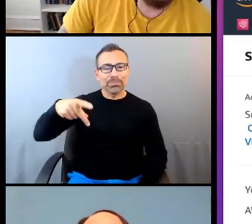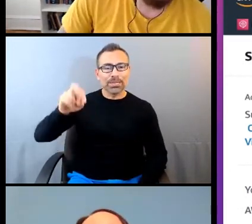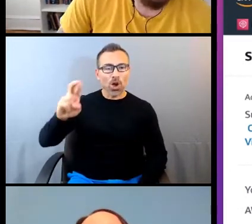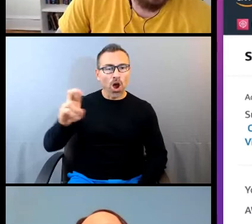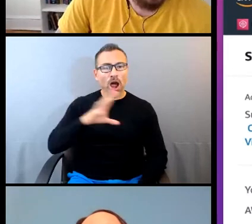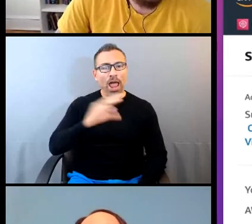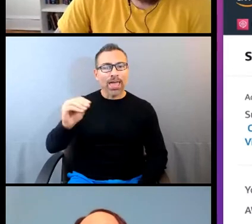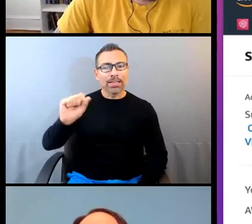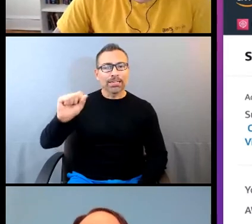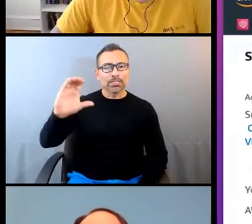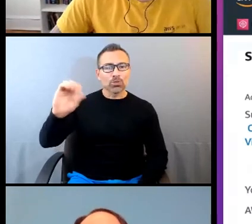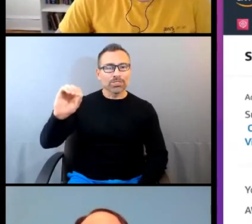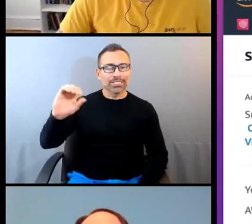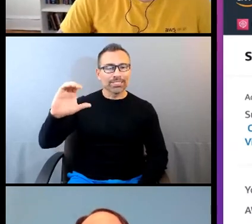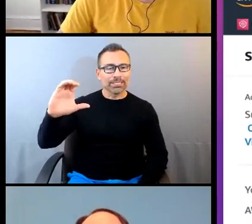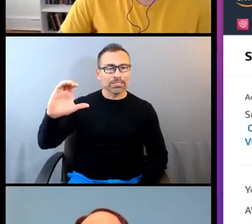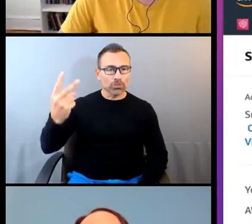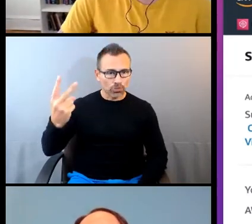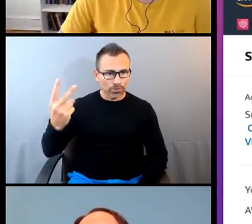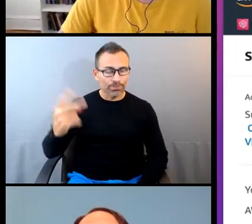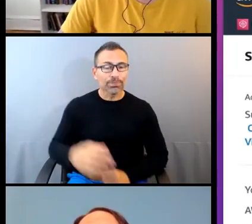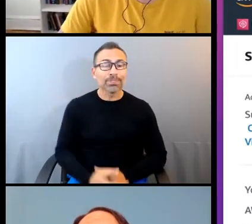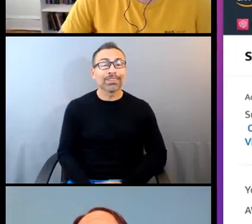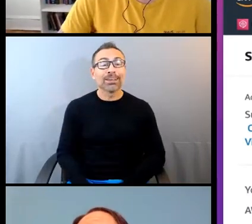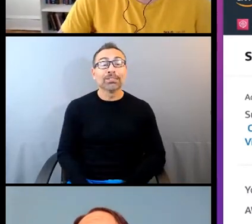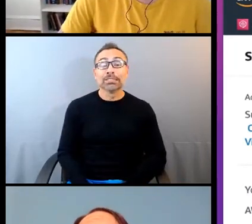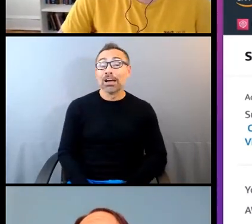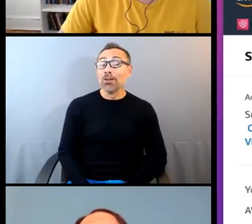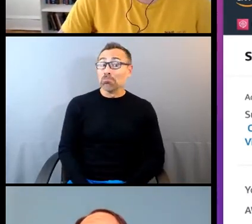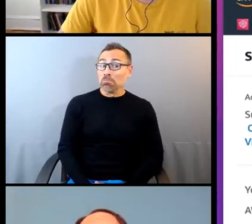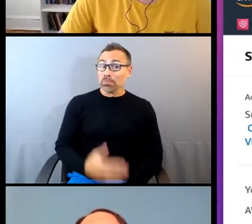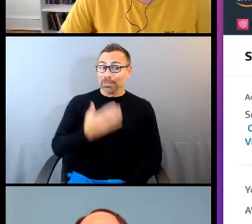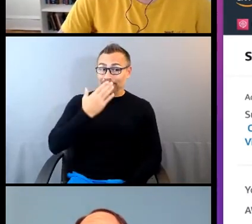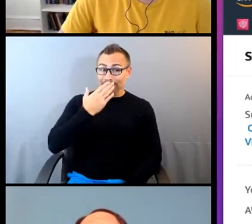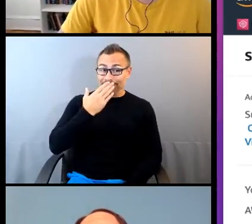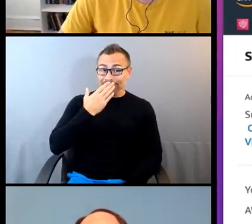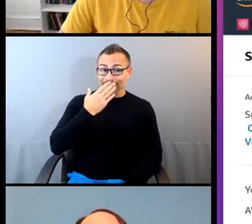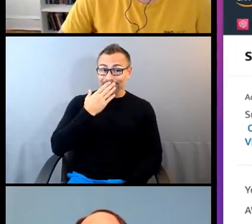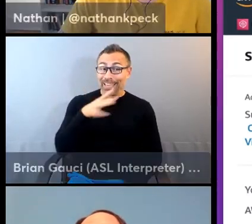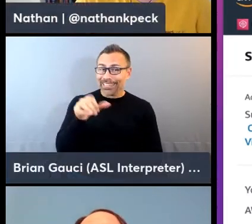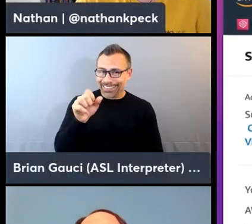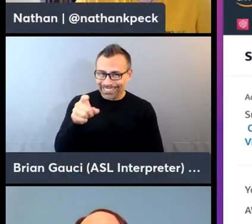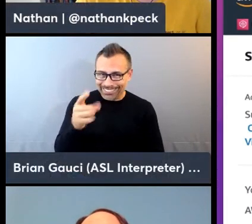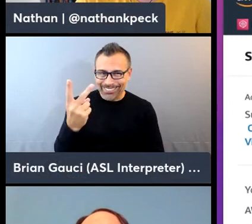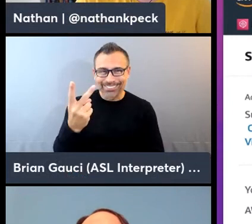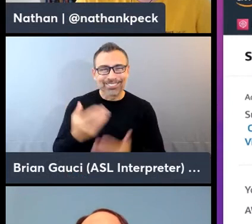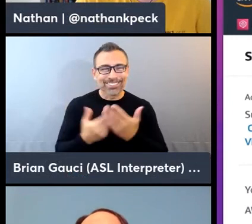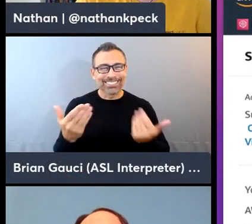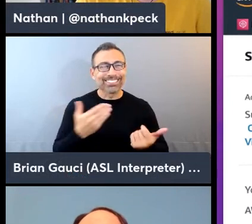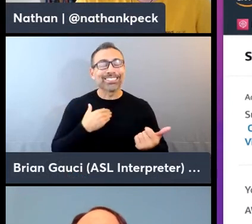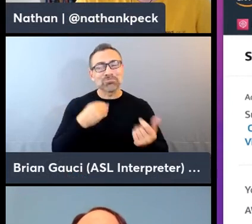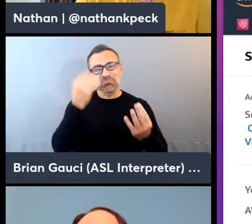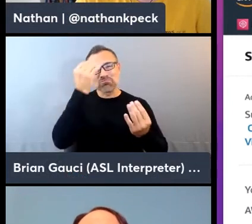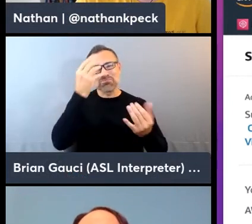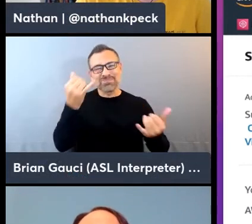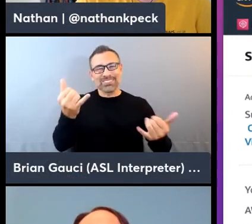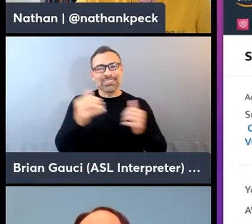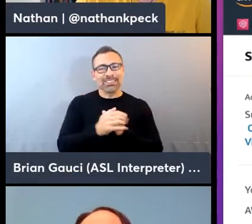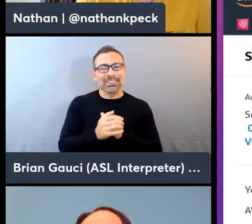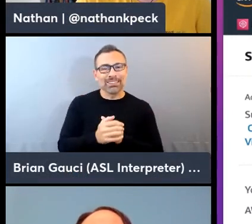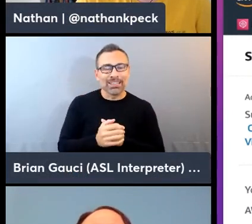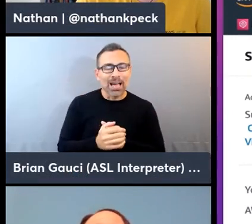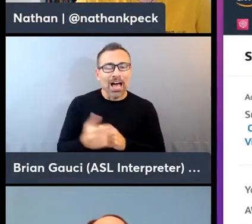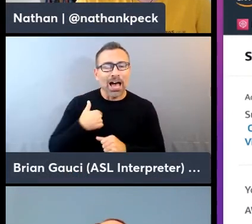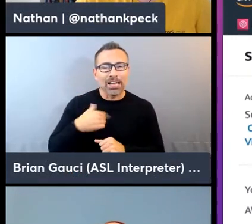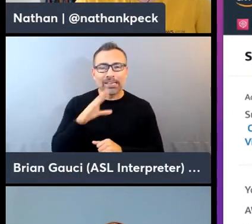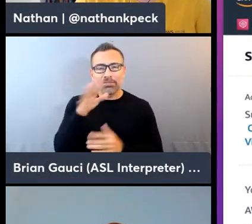I would say that yes, those things are being considered. And what I never explained how these connectors work,